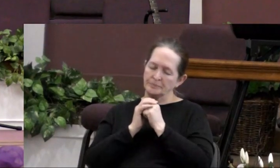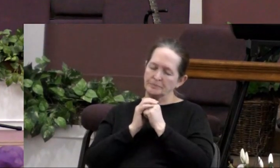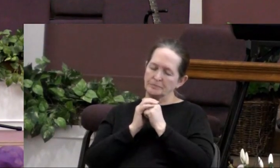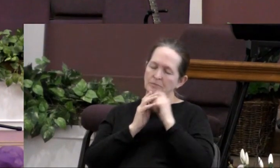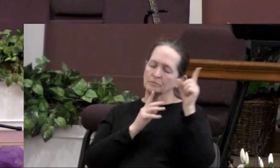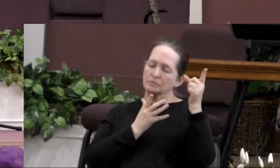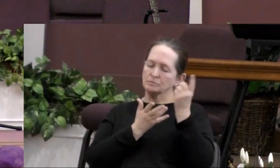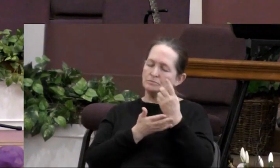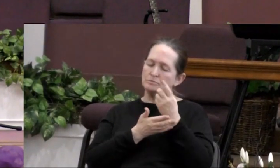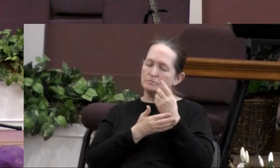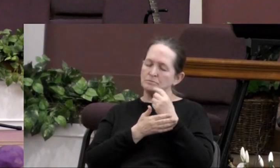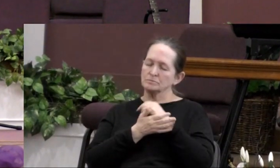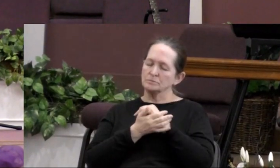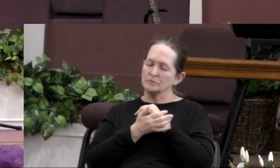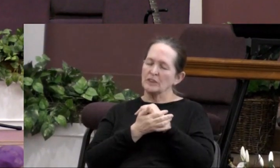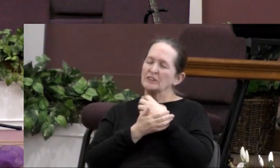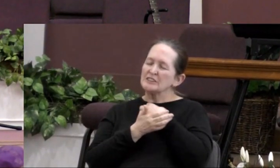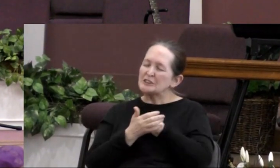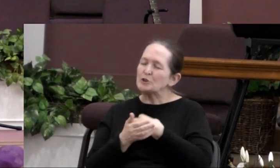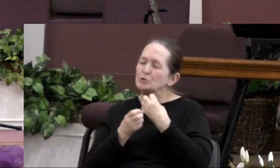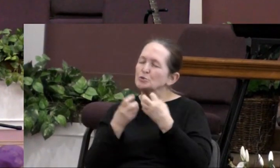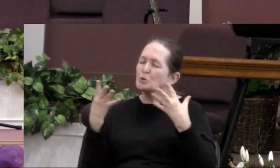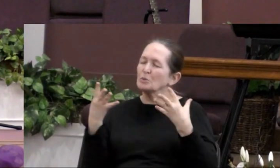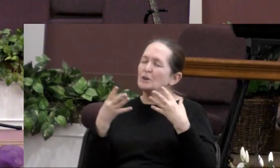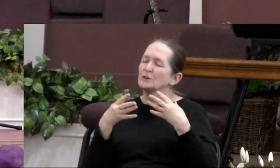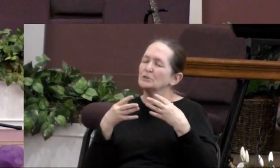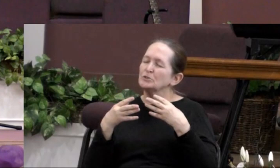You desire so much to bless.